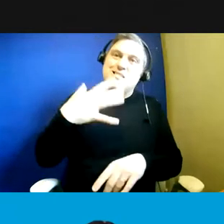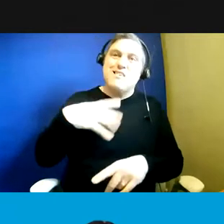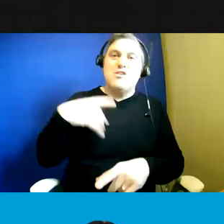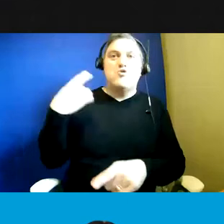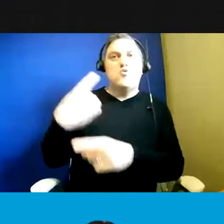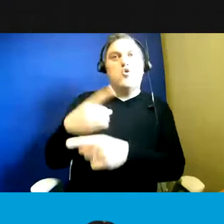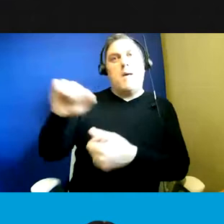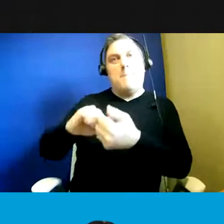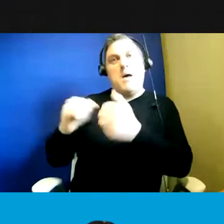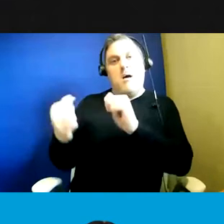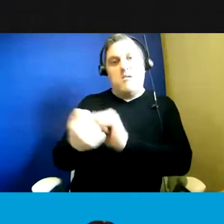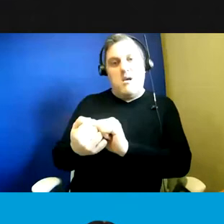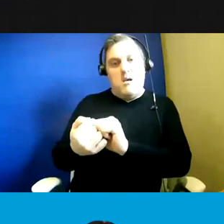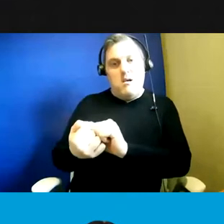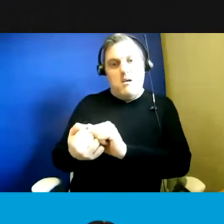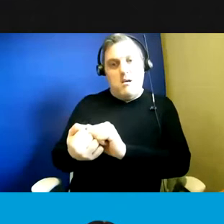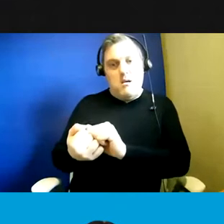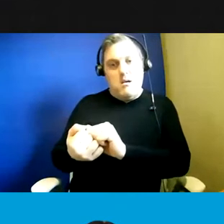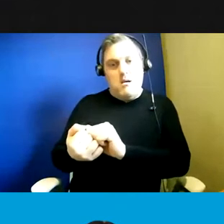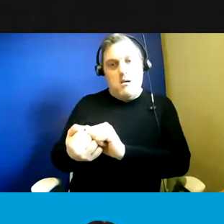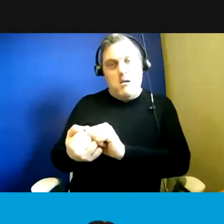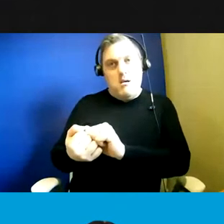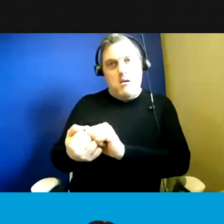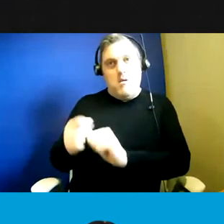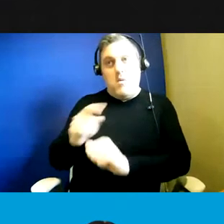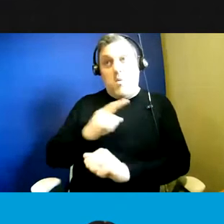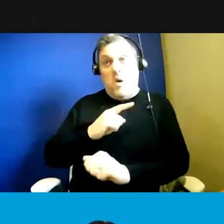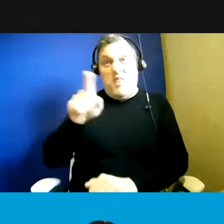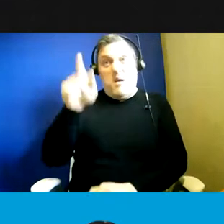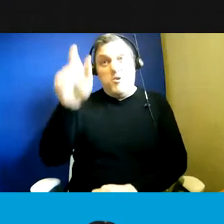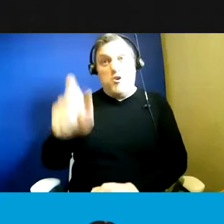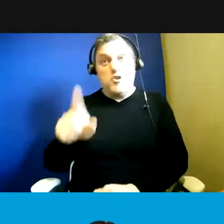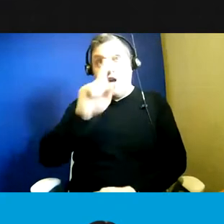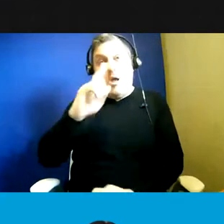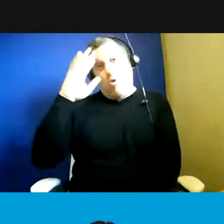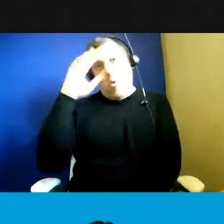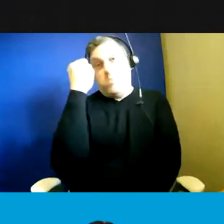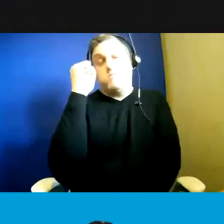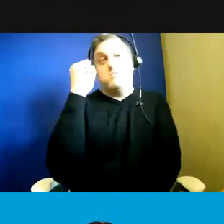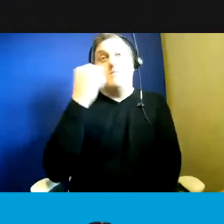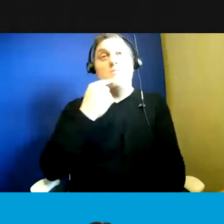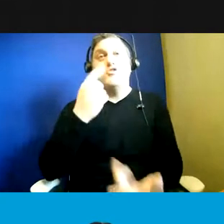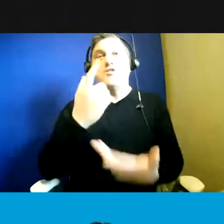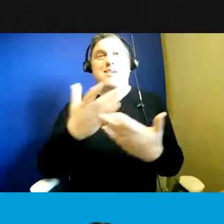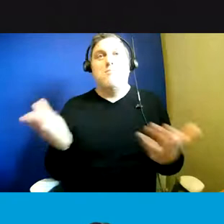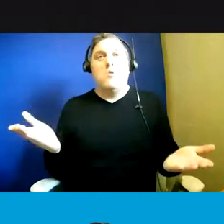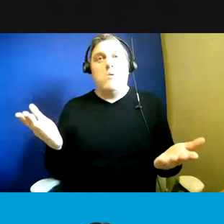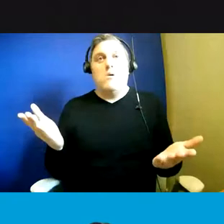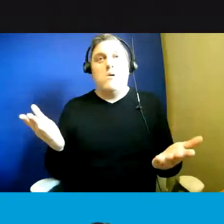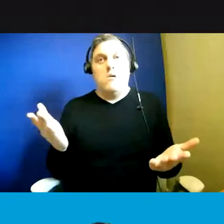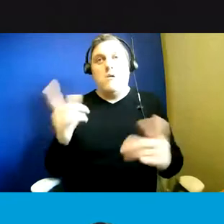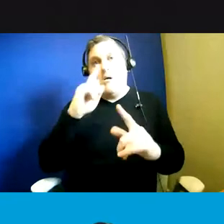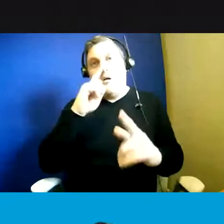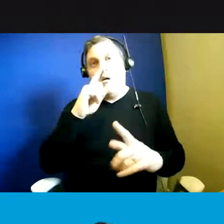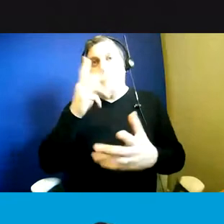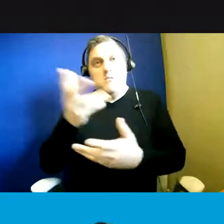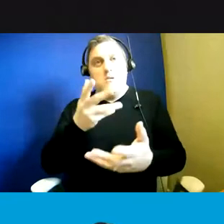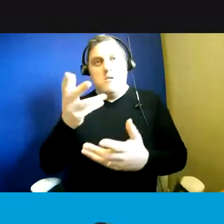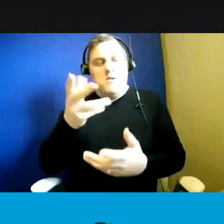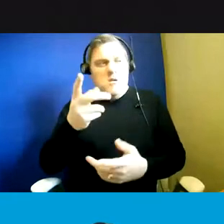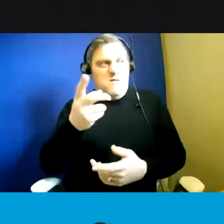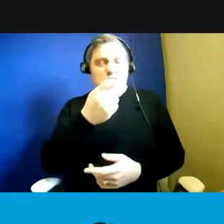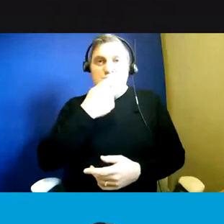person's partner because that person cannot communicate and retain enough information to have a meaningful conversation. So we've had